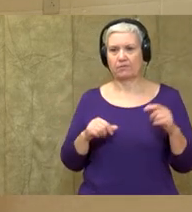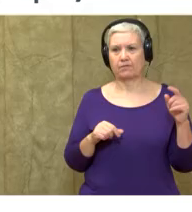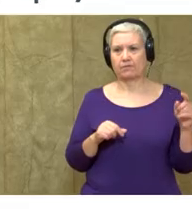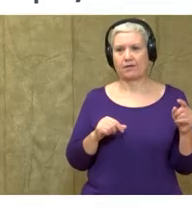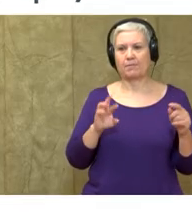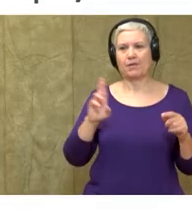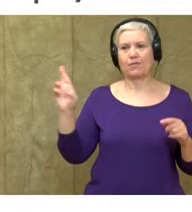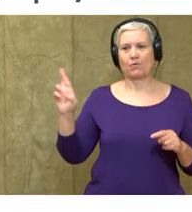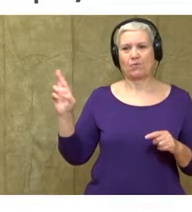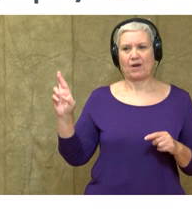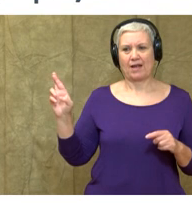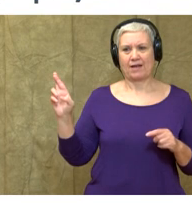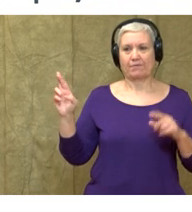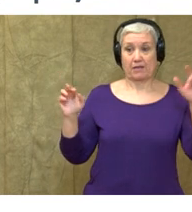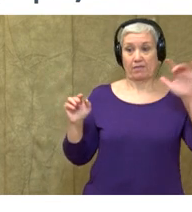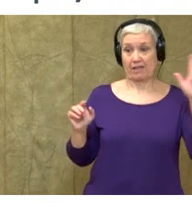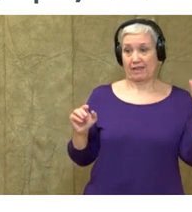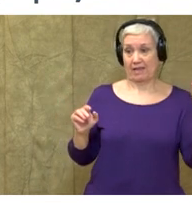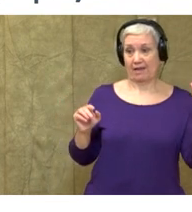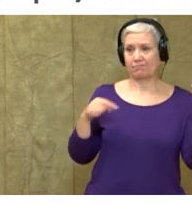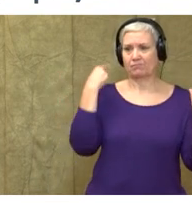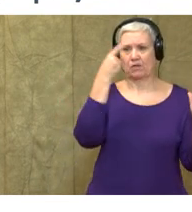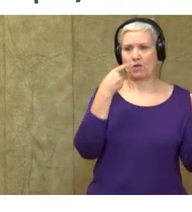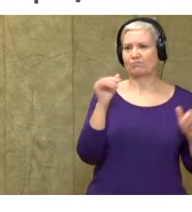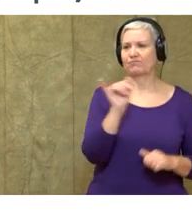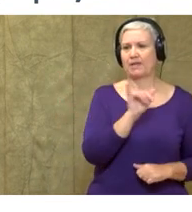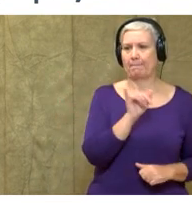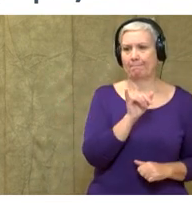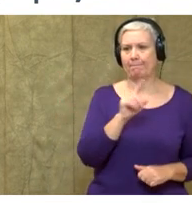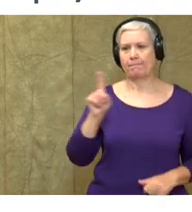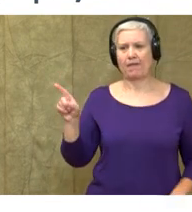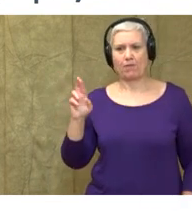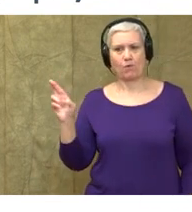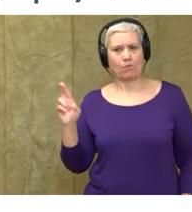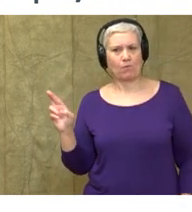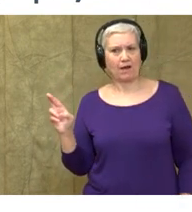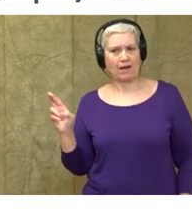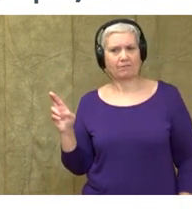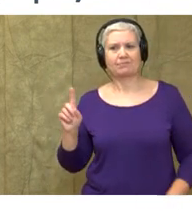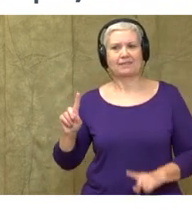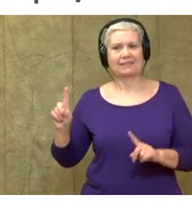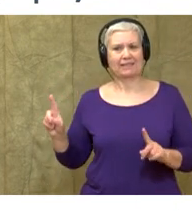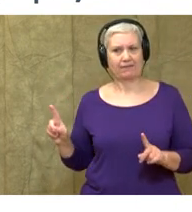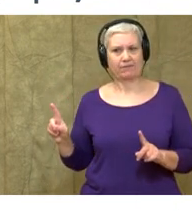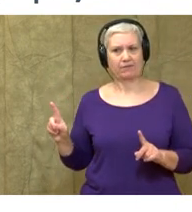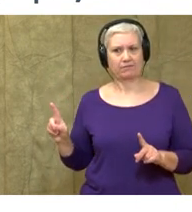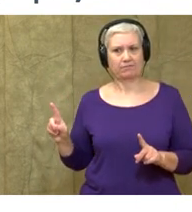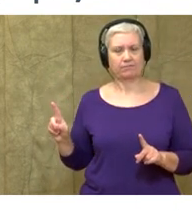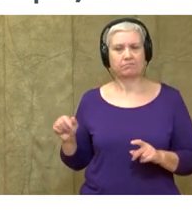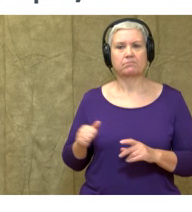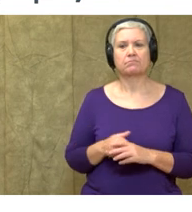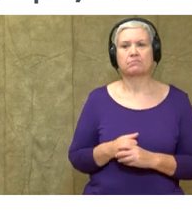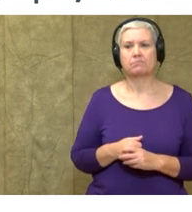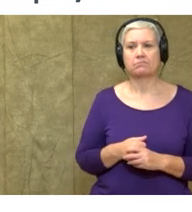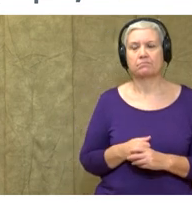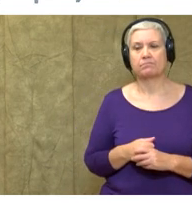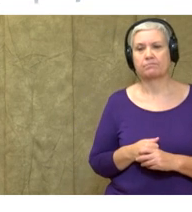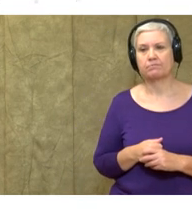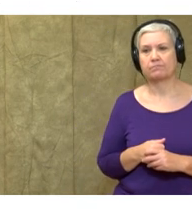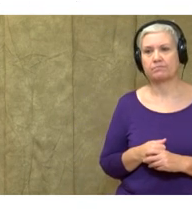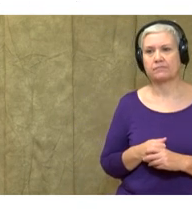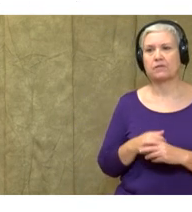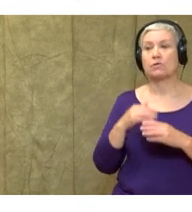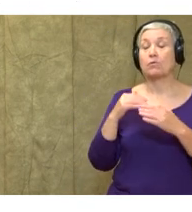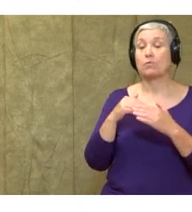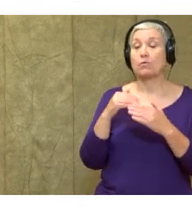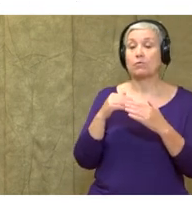that right-hand side really does make a difference in terms of the strategy that we can use. So what I'm going to show you next is going to be